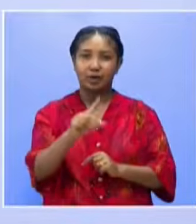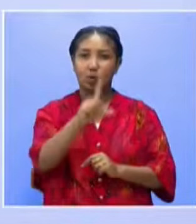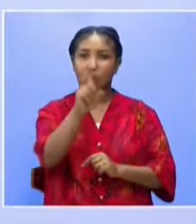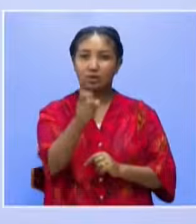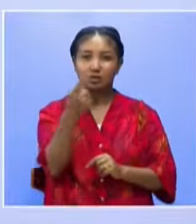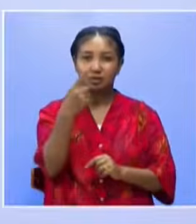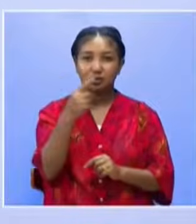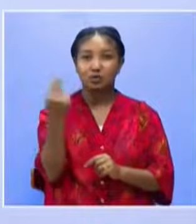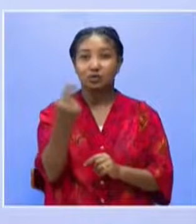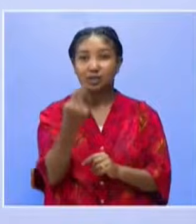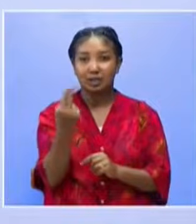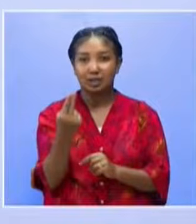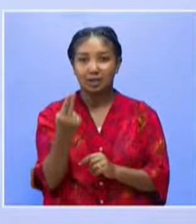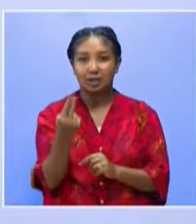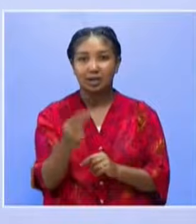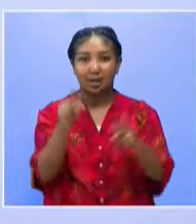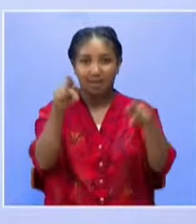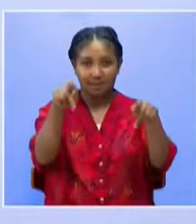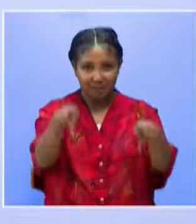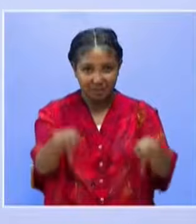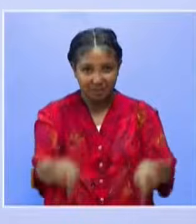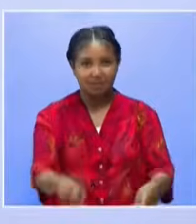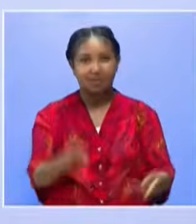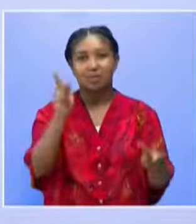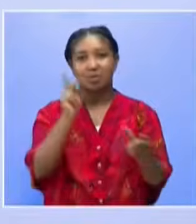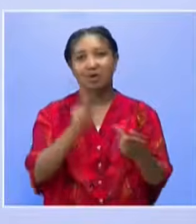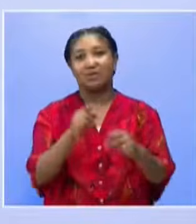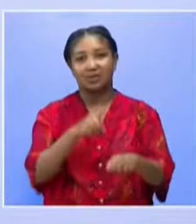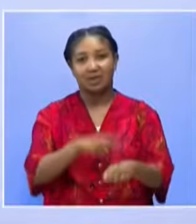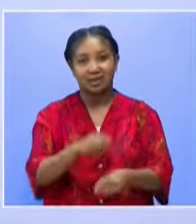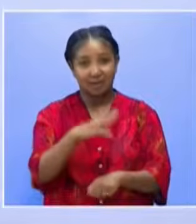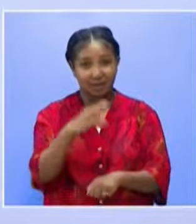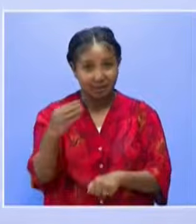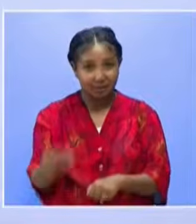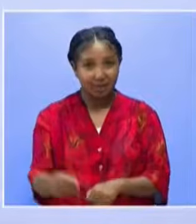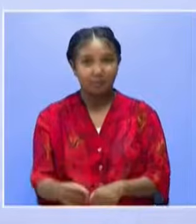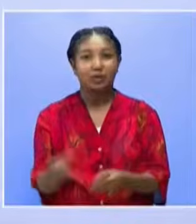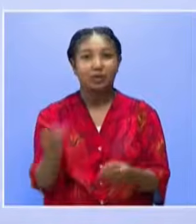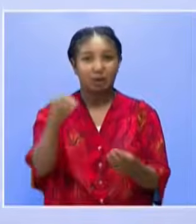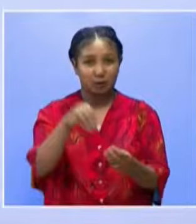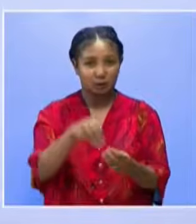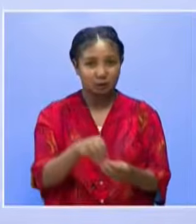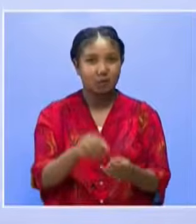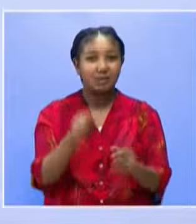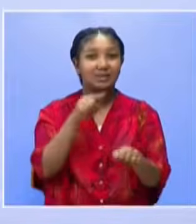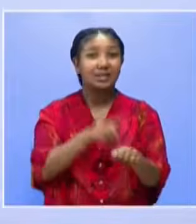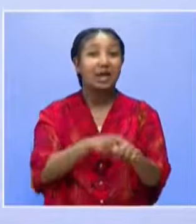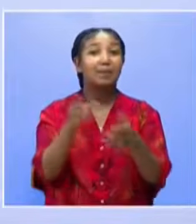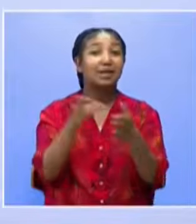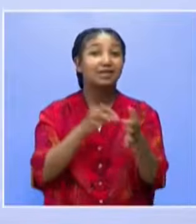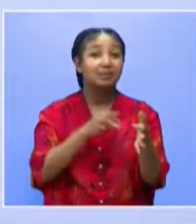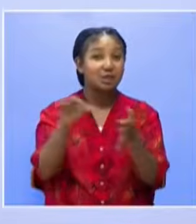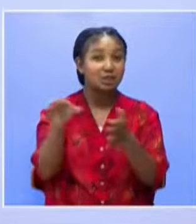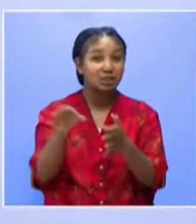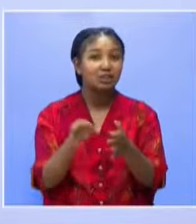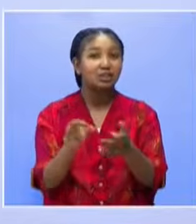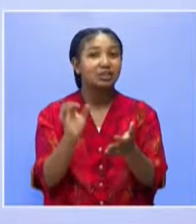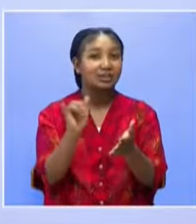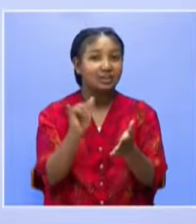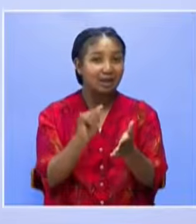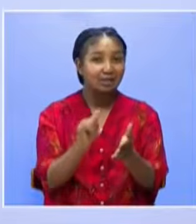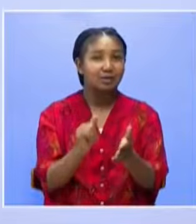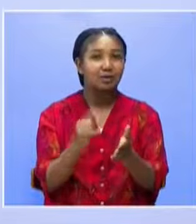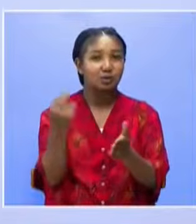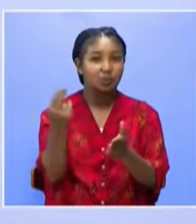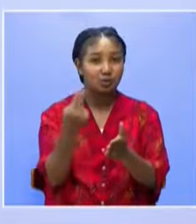in present perfect tense, and also the time expressions that can